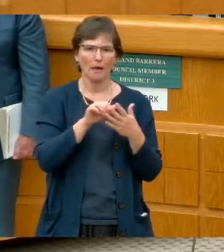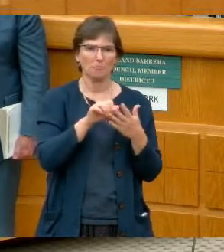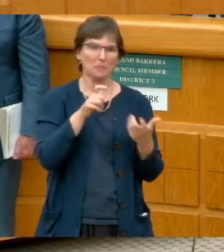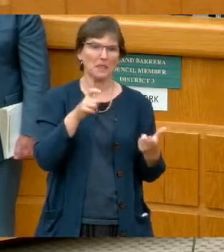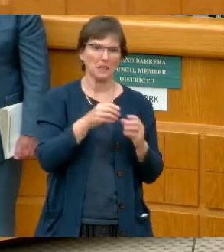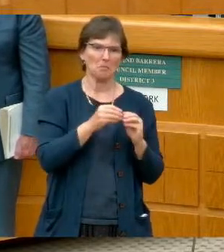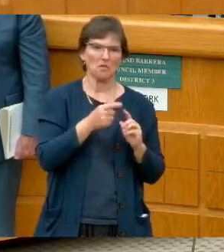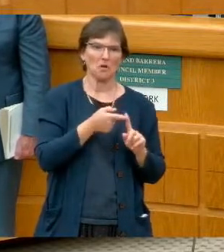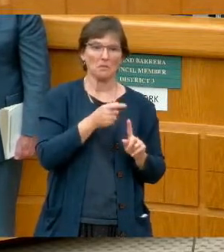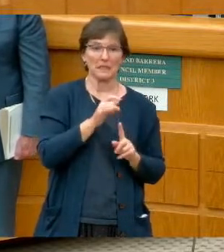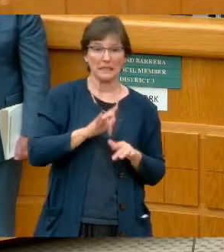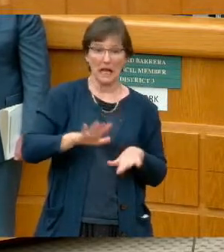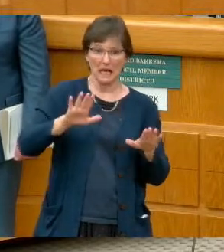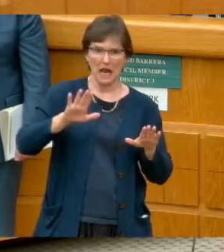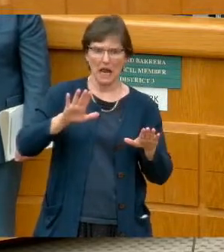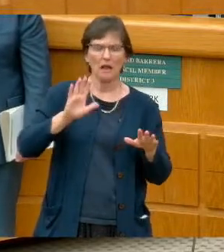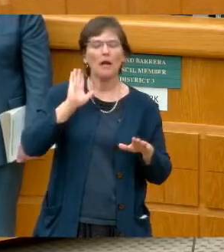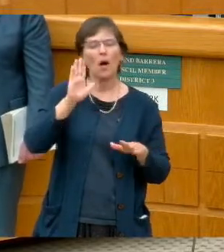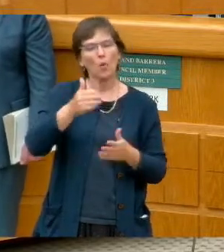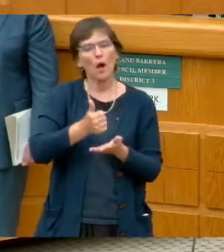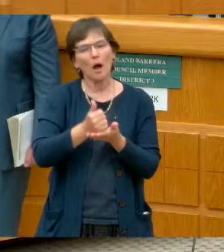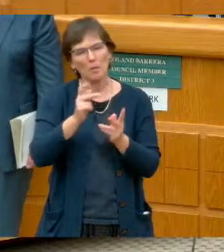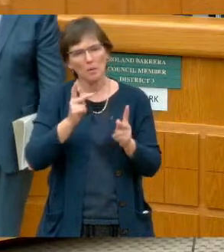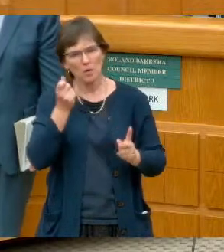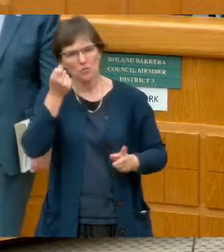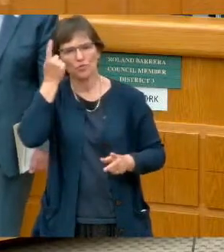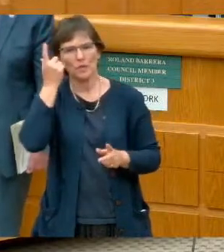because it's so important, the statistics right now. So,